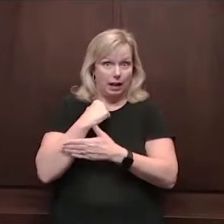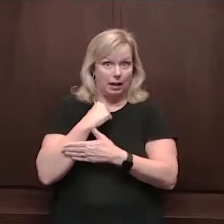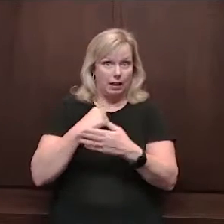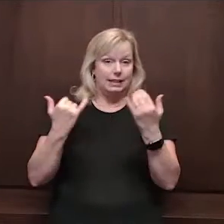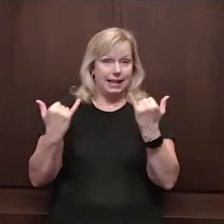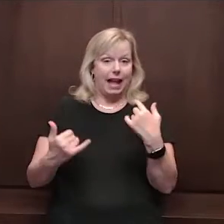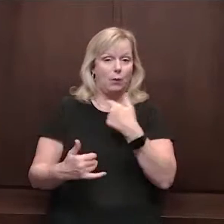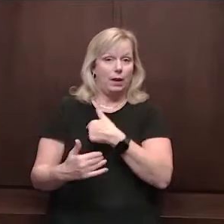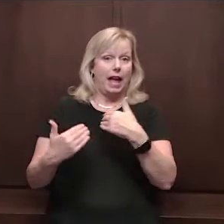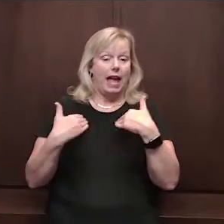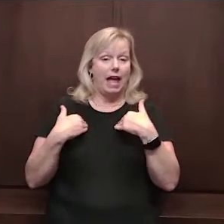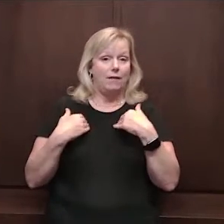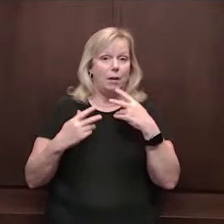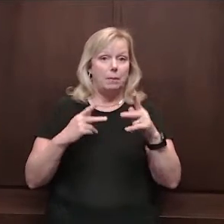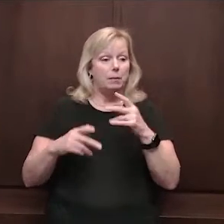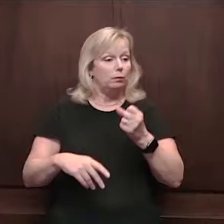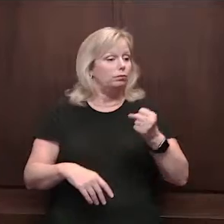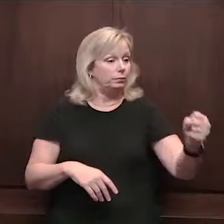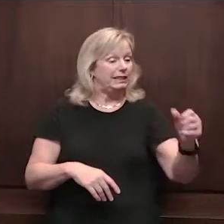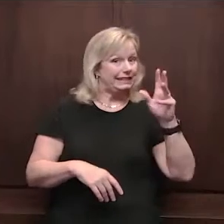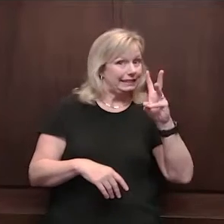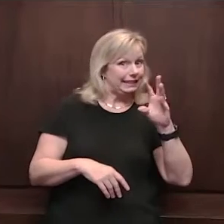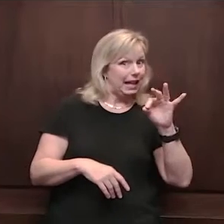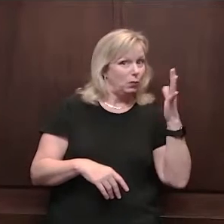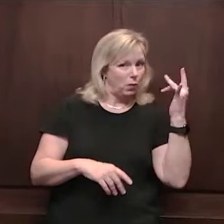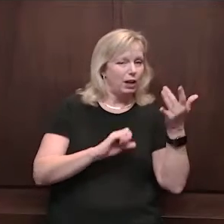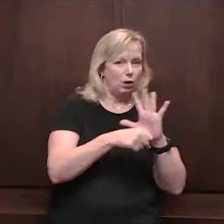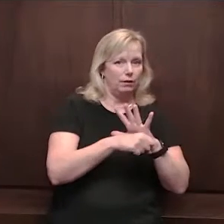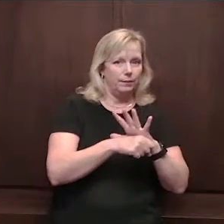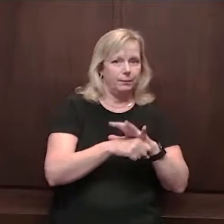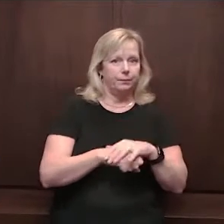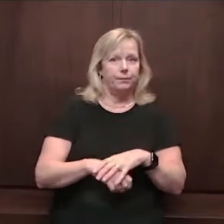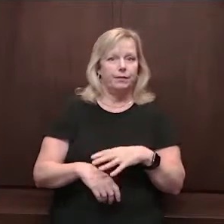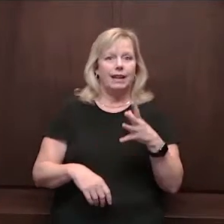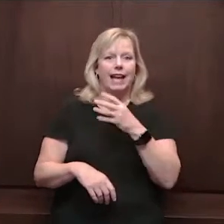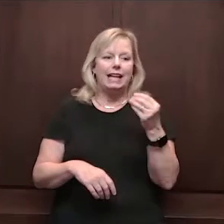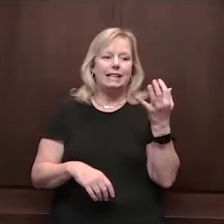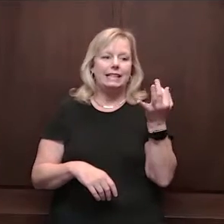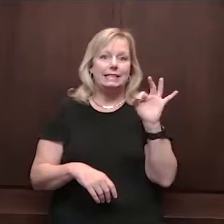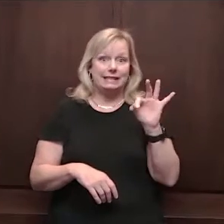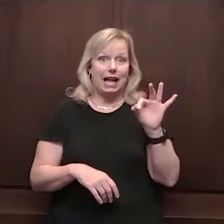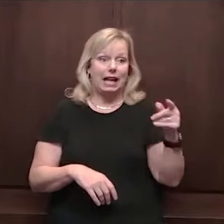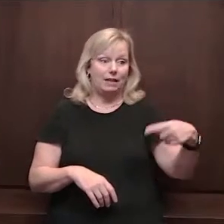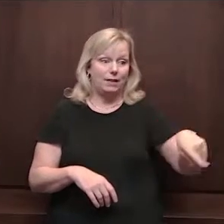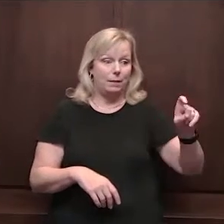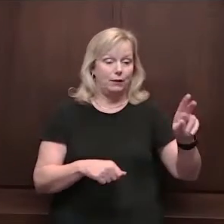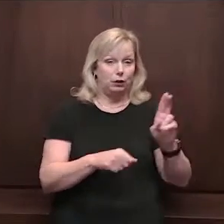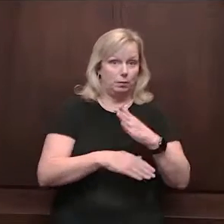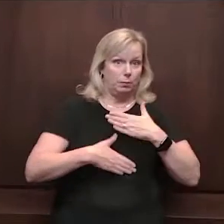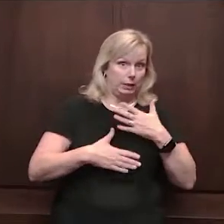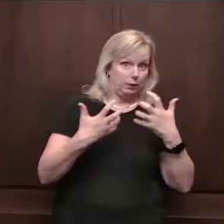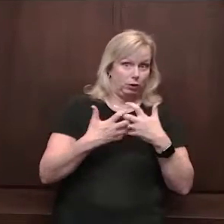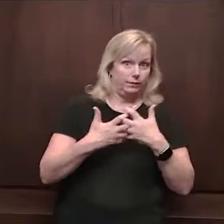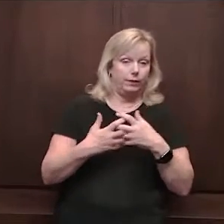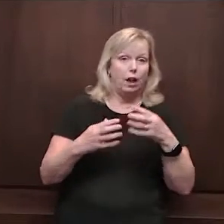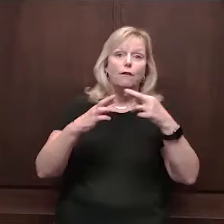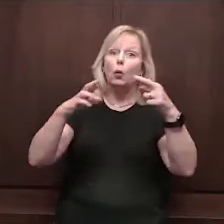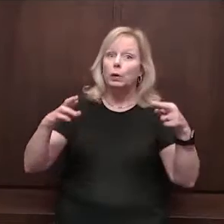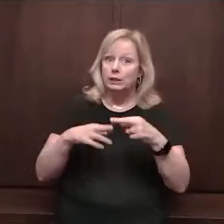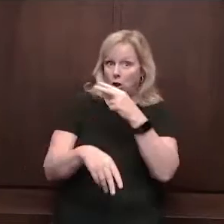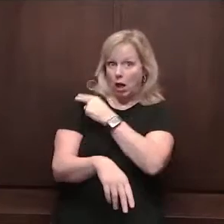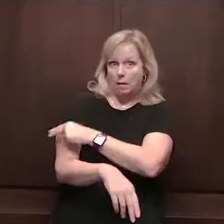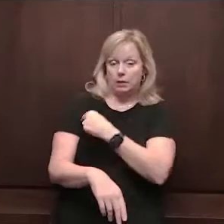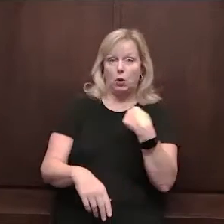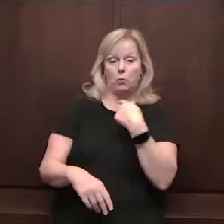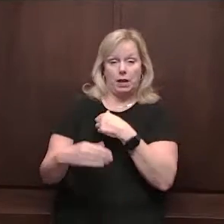have 69 individuals that are admitted due to COVID-related reasons, and 9 of them are on ventilators. Regionally,